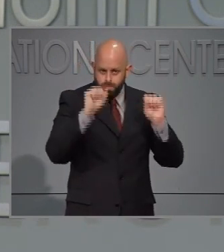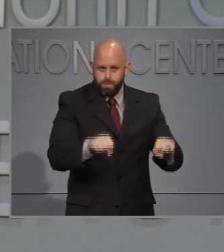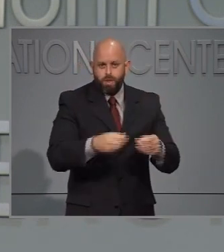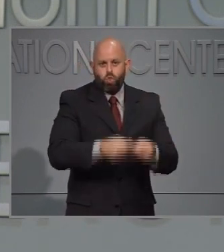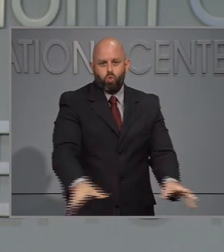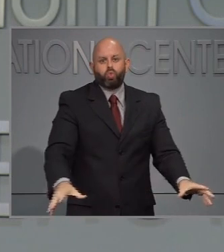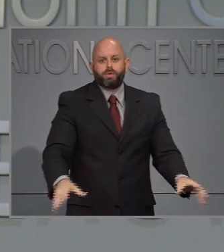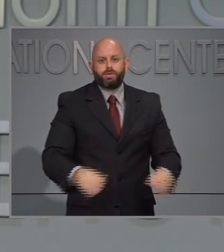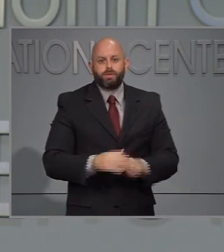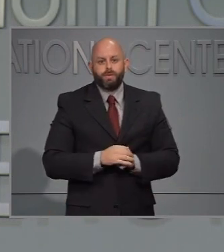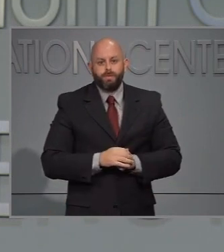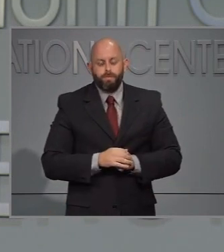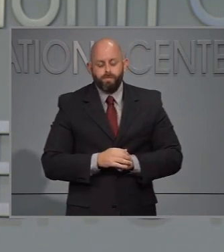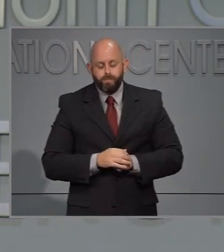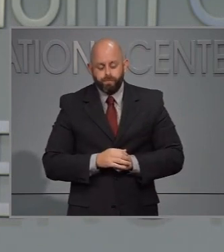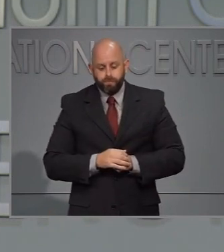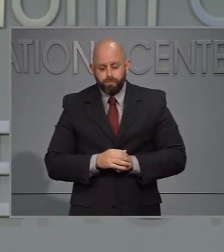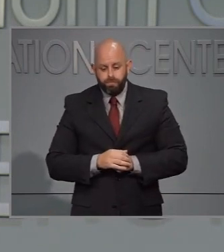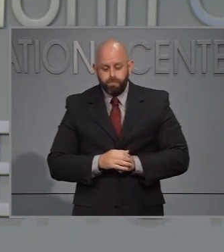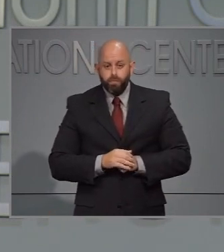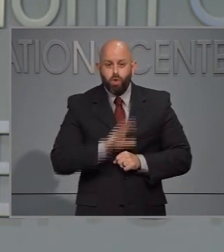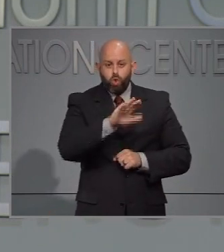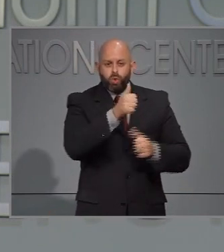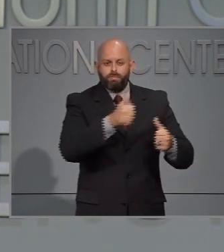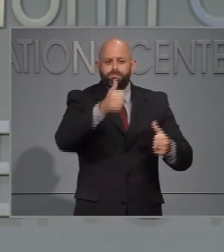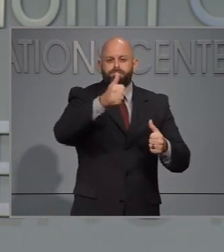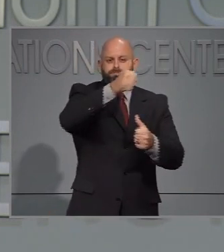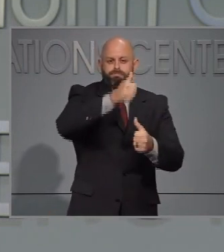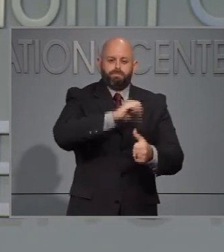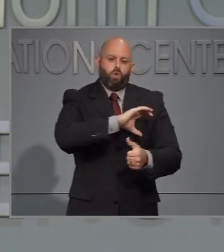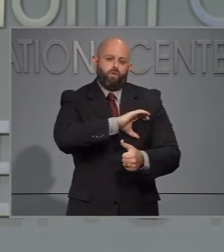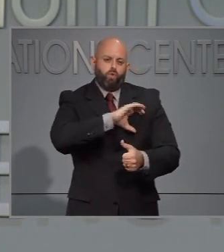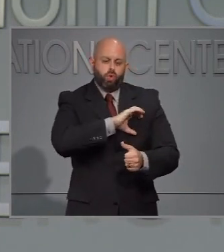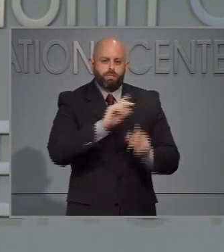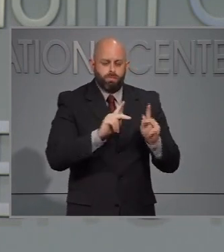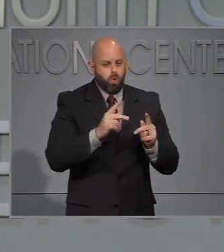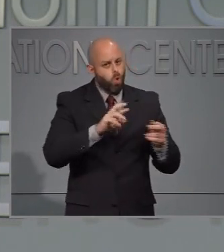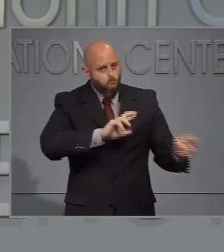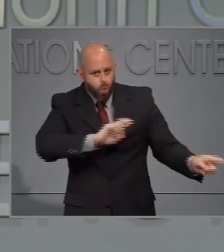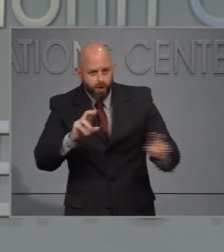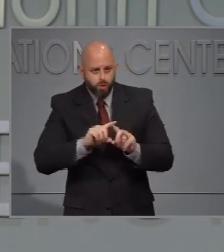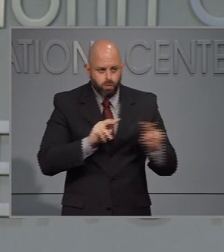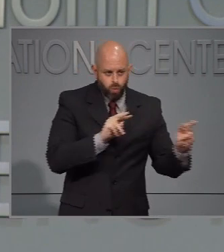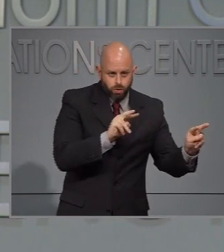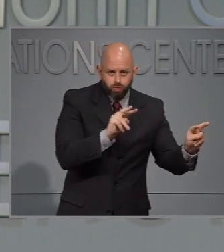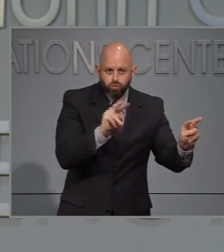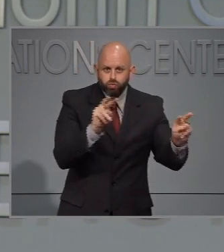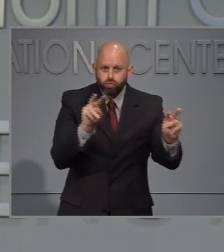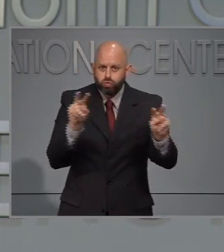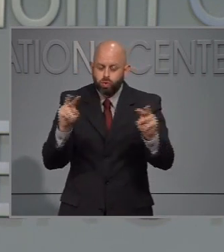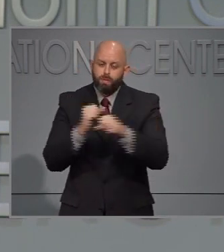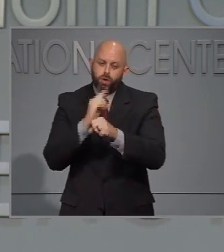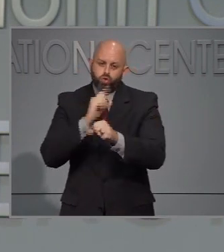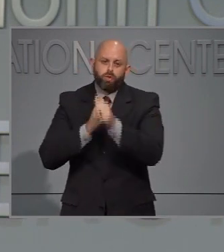law enforcement officials will be ready to enforce this law. Of course, we hope that everyone abides by it.